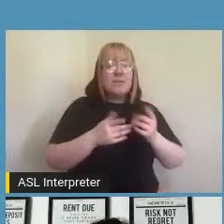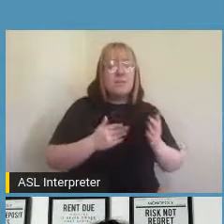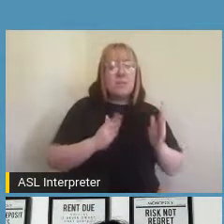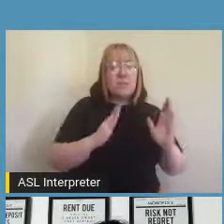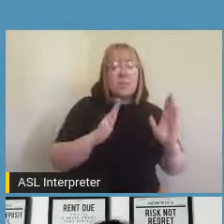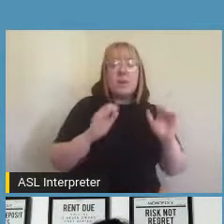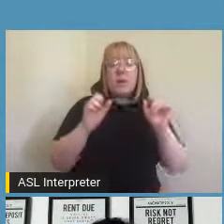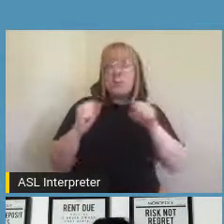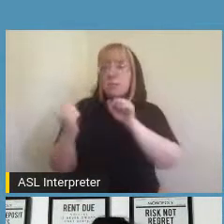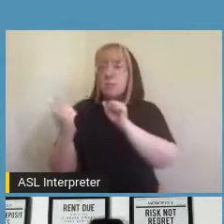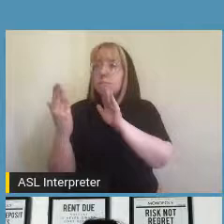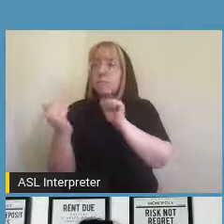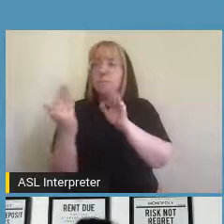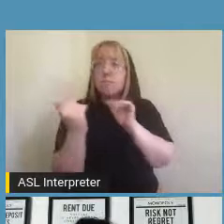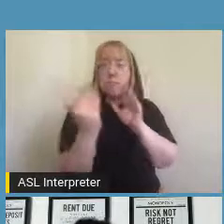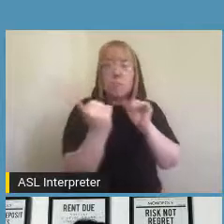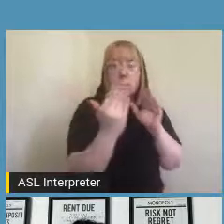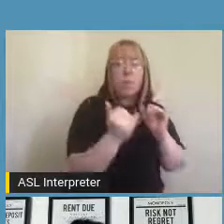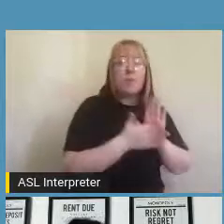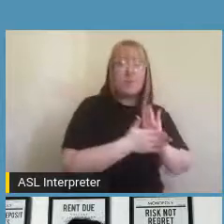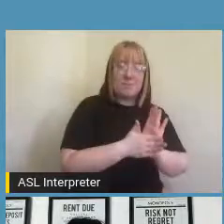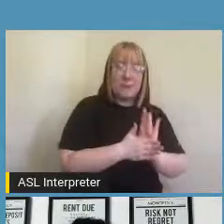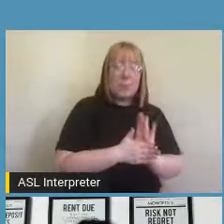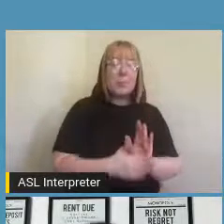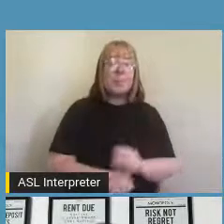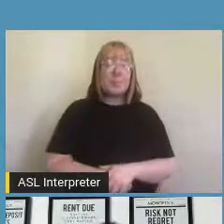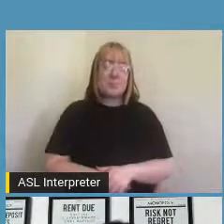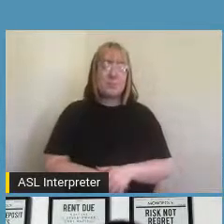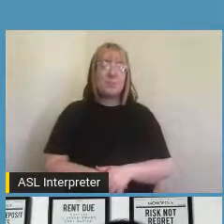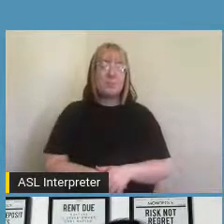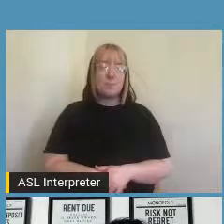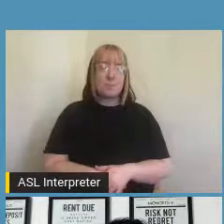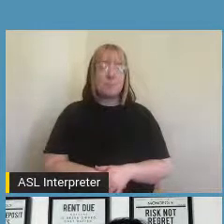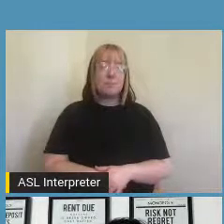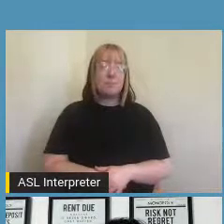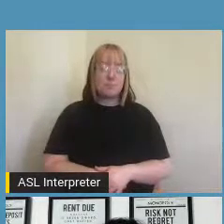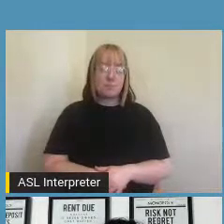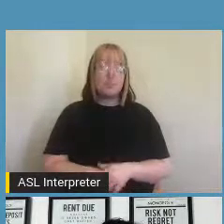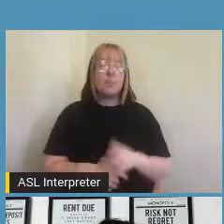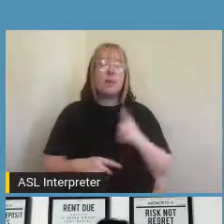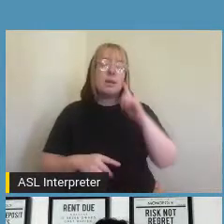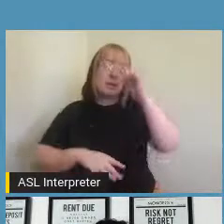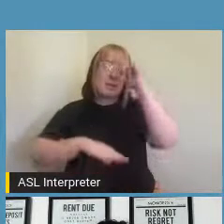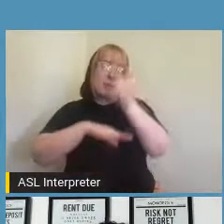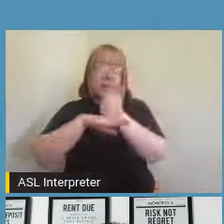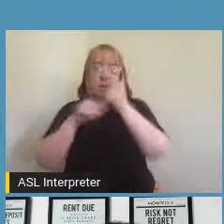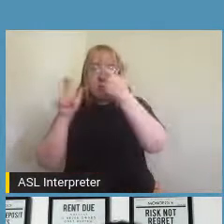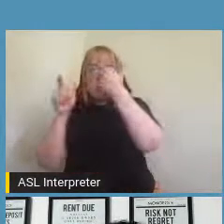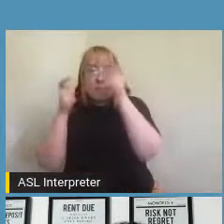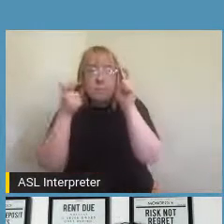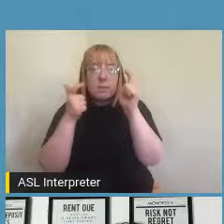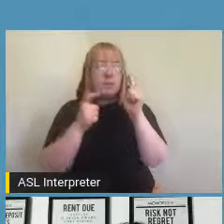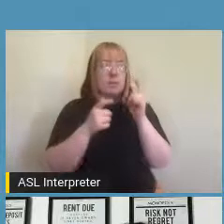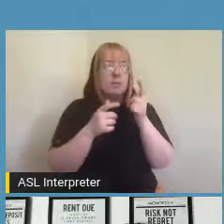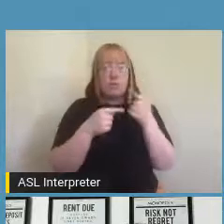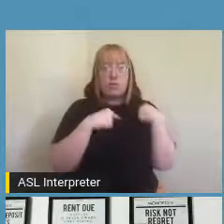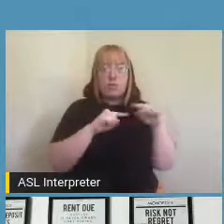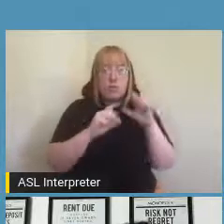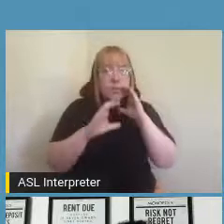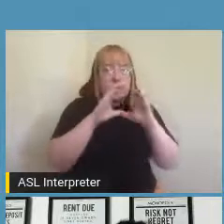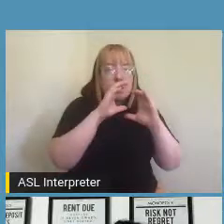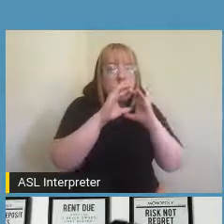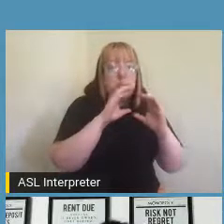can approach video. And in our case, and kind of this is how I'd like to set up our mindset in conversation, there's kind of the production